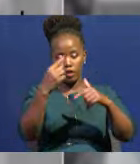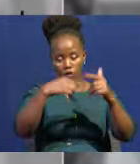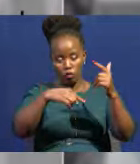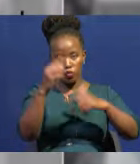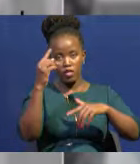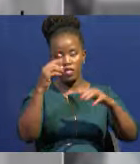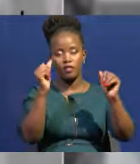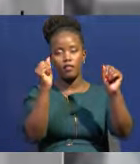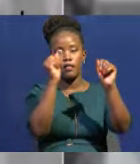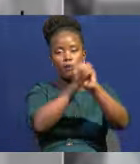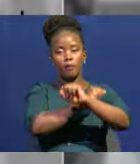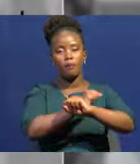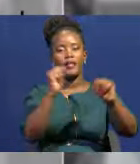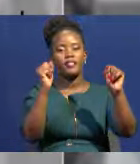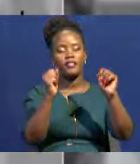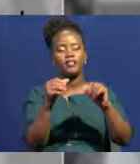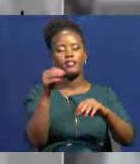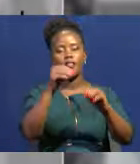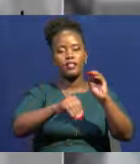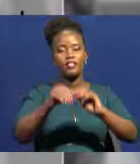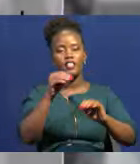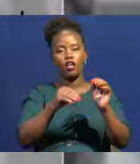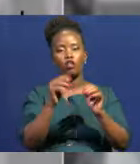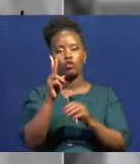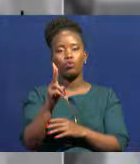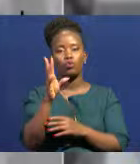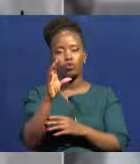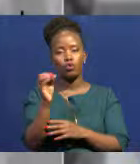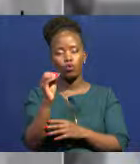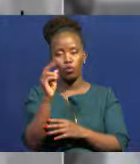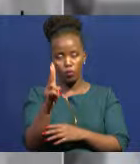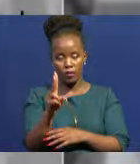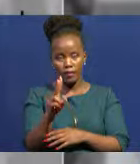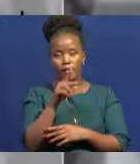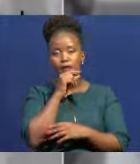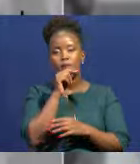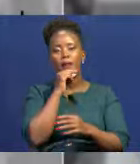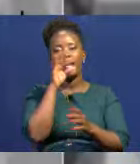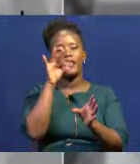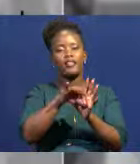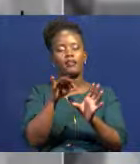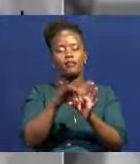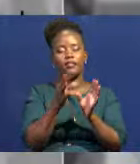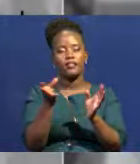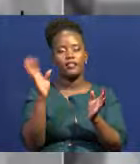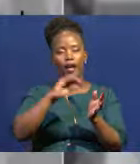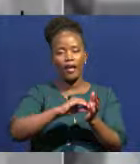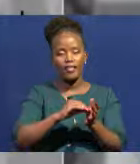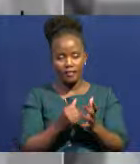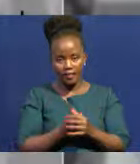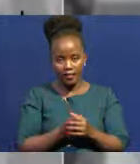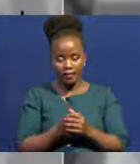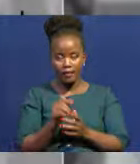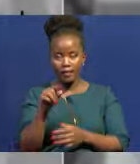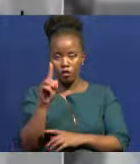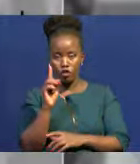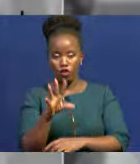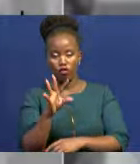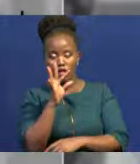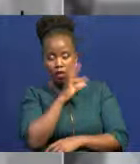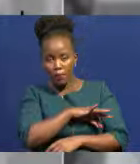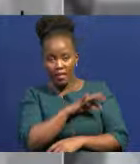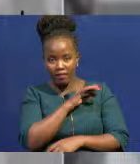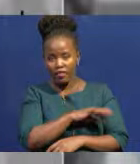the 2002 general election, with Katuku getting re-elected as Mwala Member of Parliament. He was a beneficiary of a